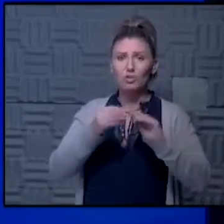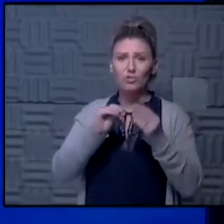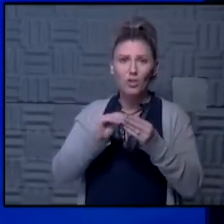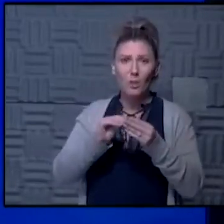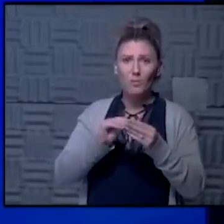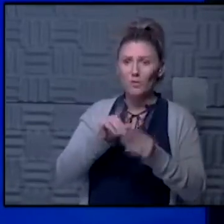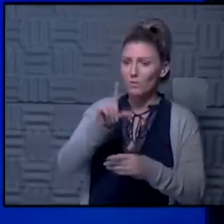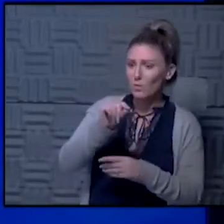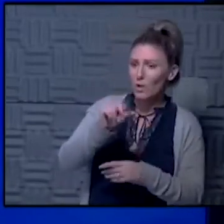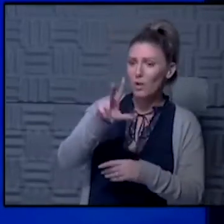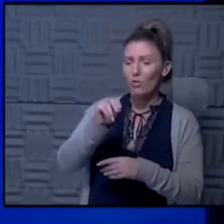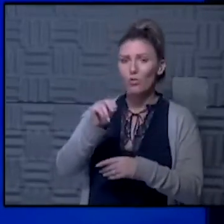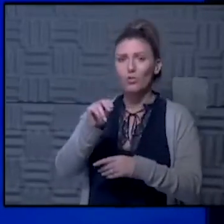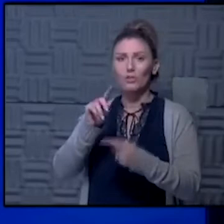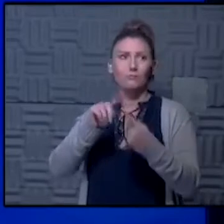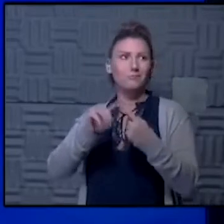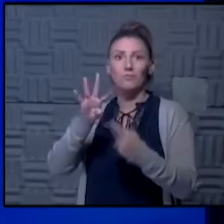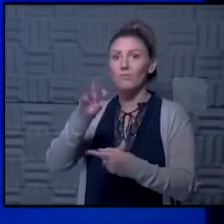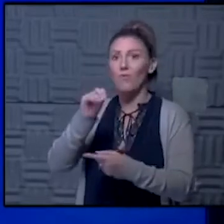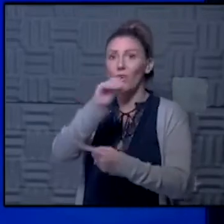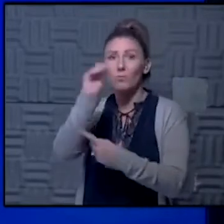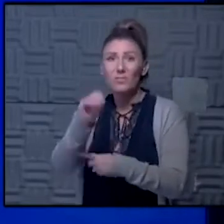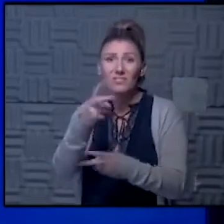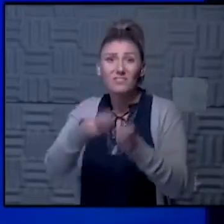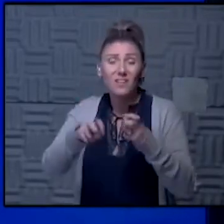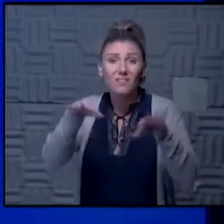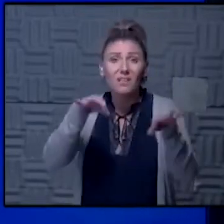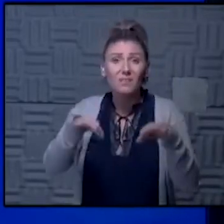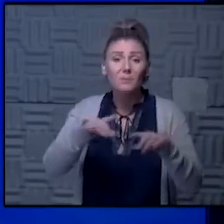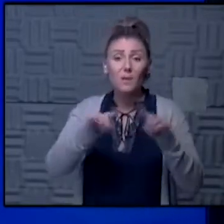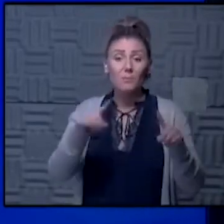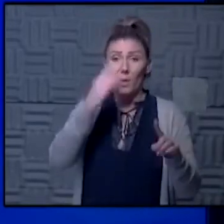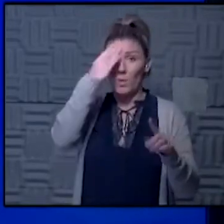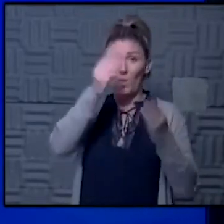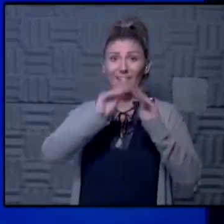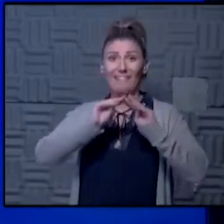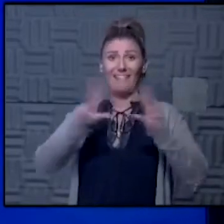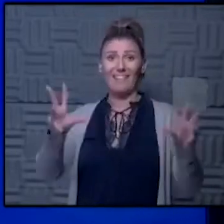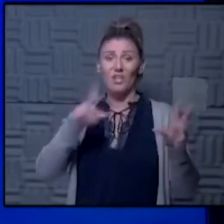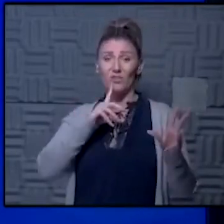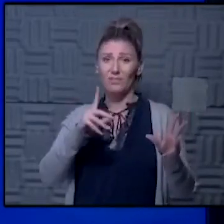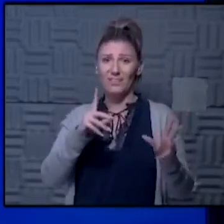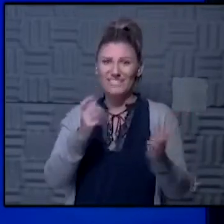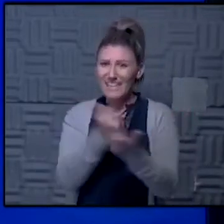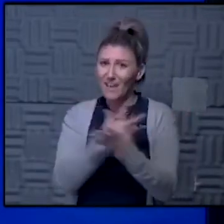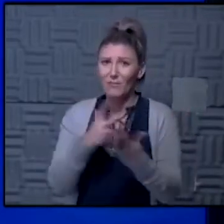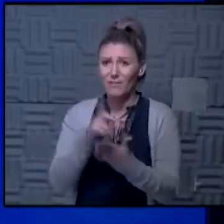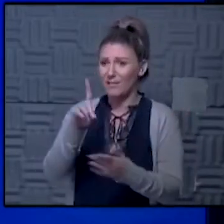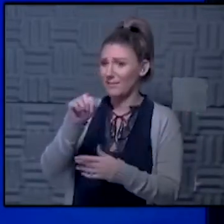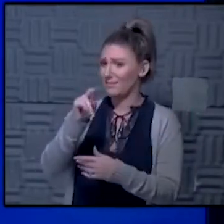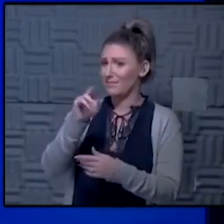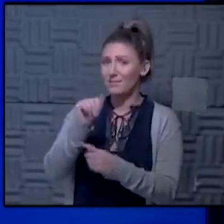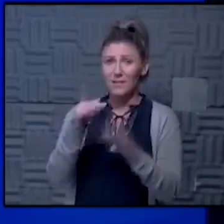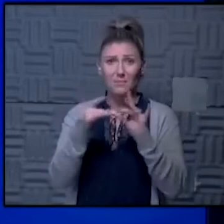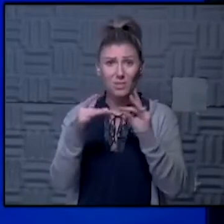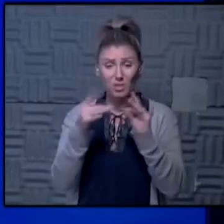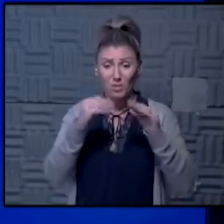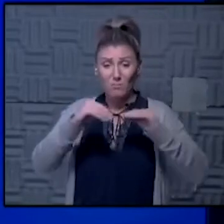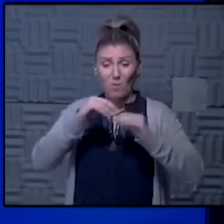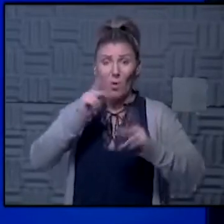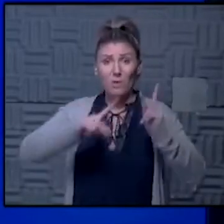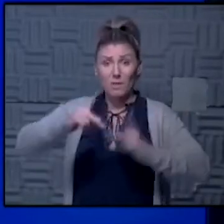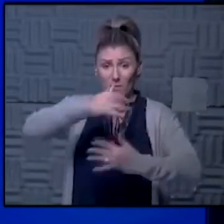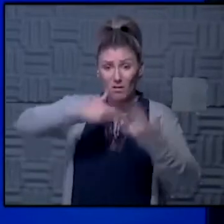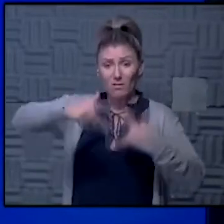40% are really hard to explain. But what we do know, I think, very clearly are the things that Dana just outlined. The more people you're around, the higher